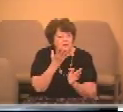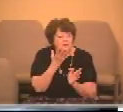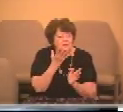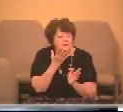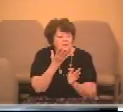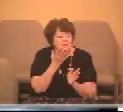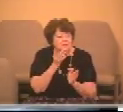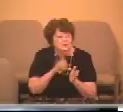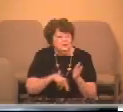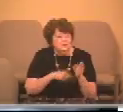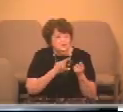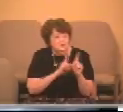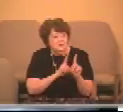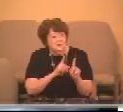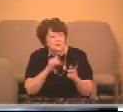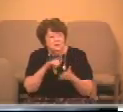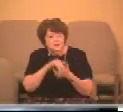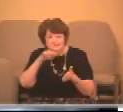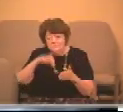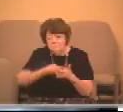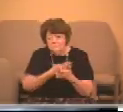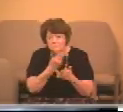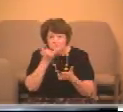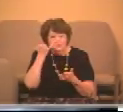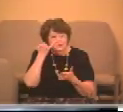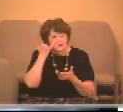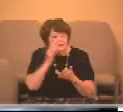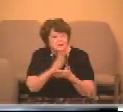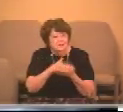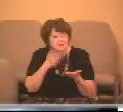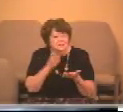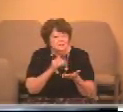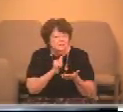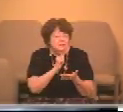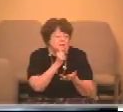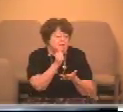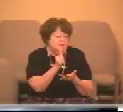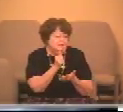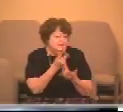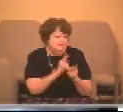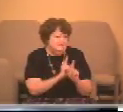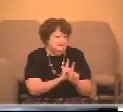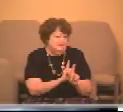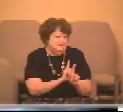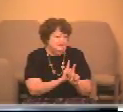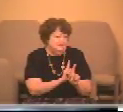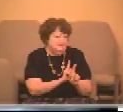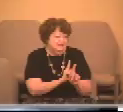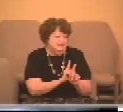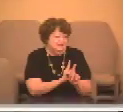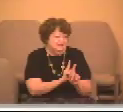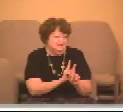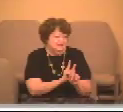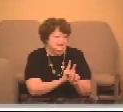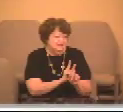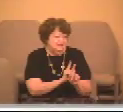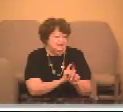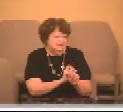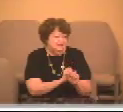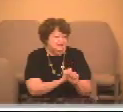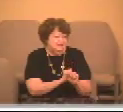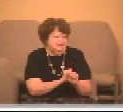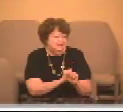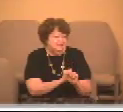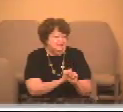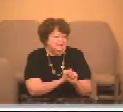But what's going to happen to this soup if something else doesn't happen? You have to what?